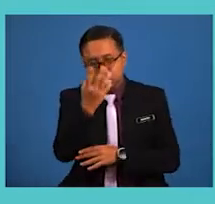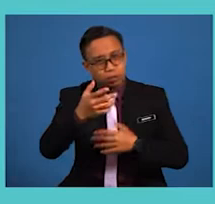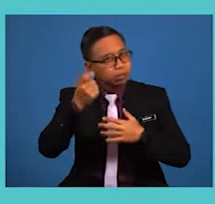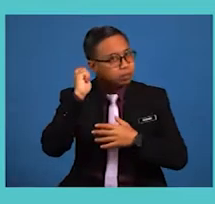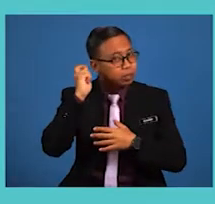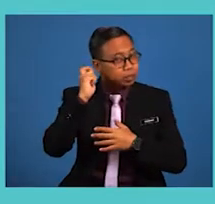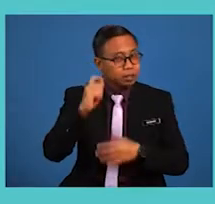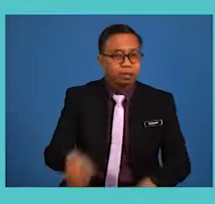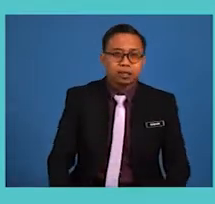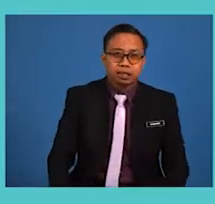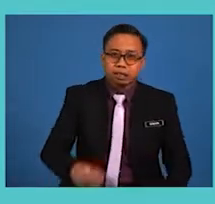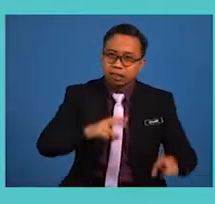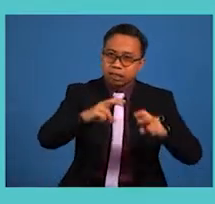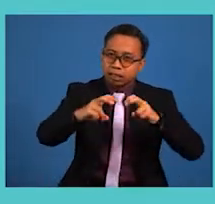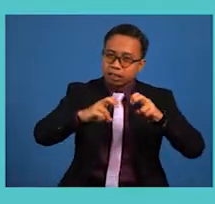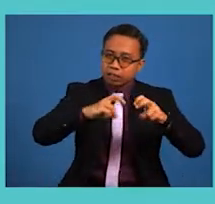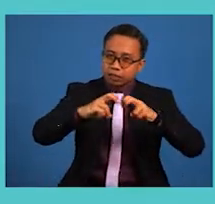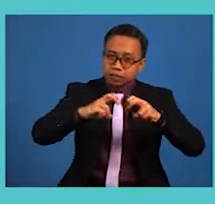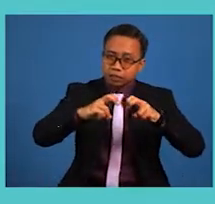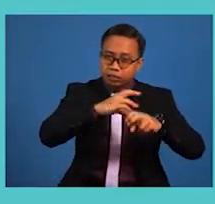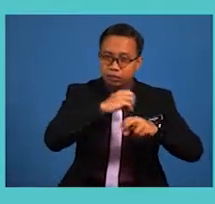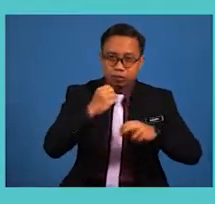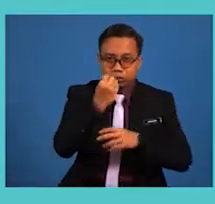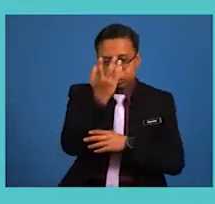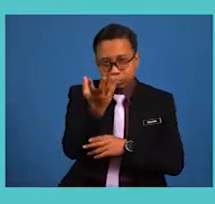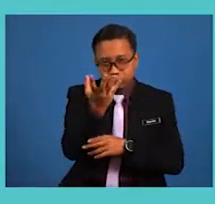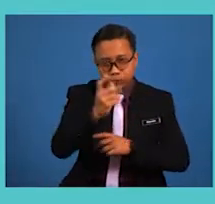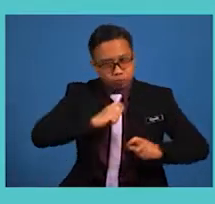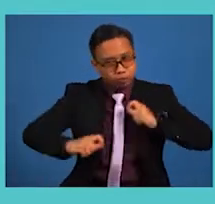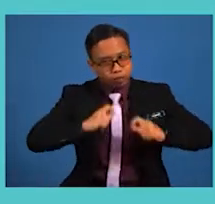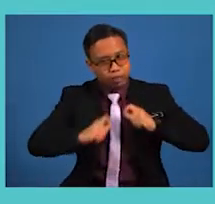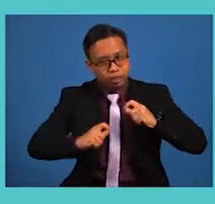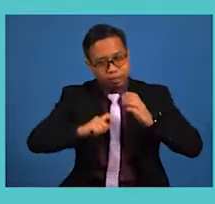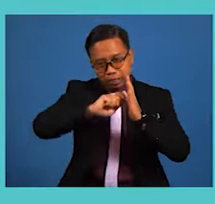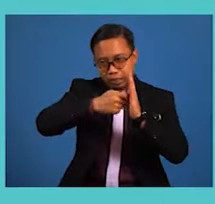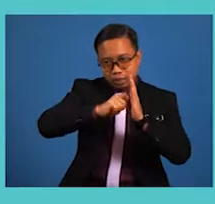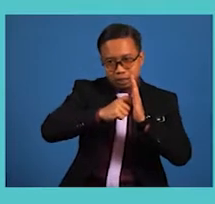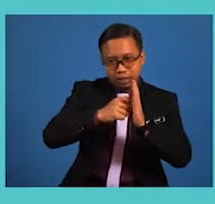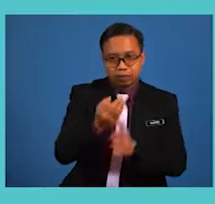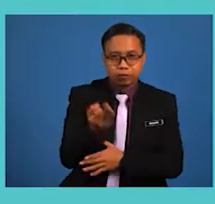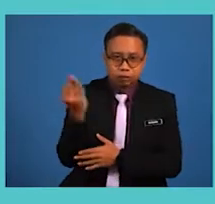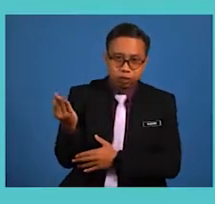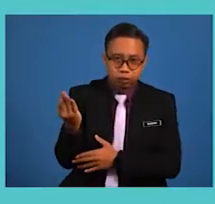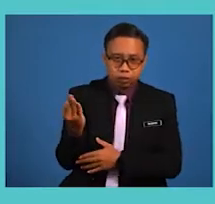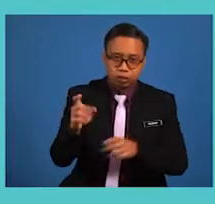earlier, analysis is an explanation of the trend of key features